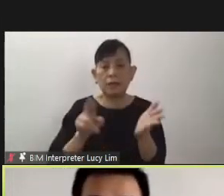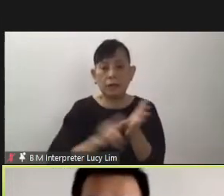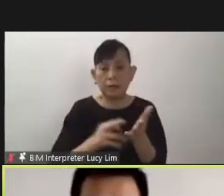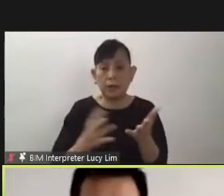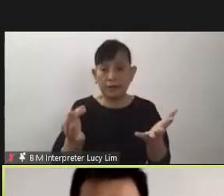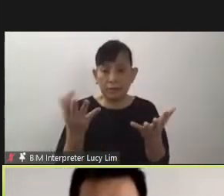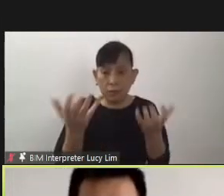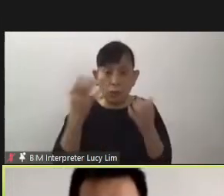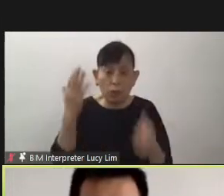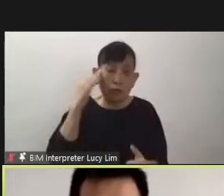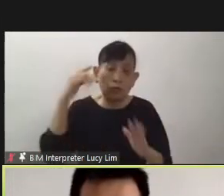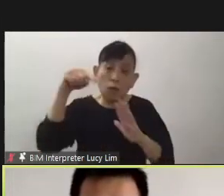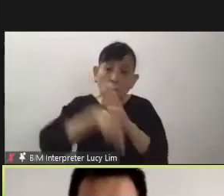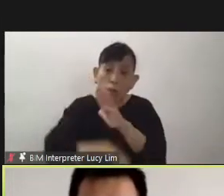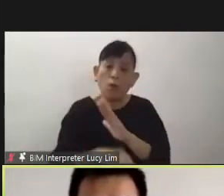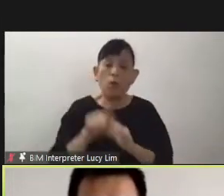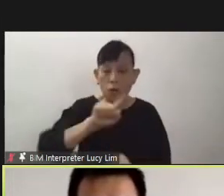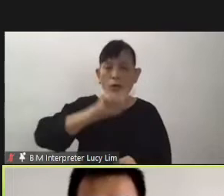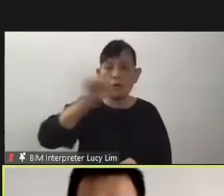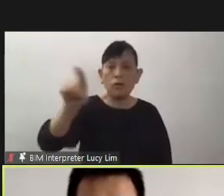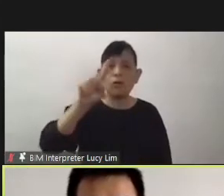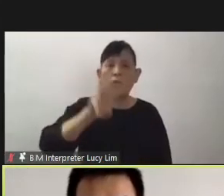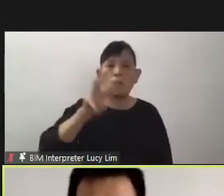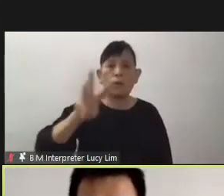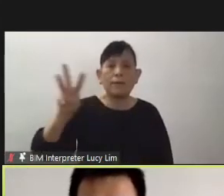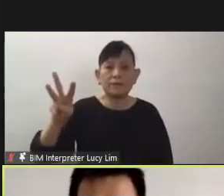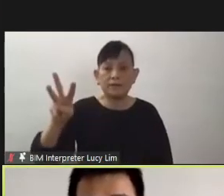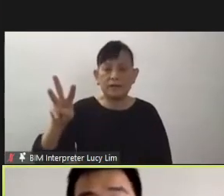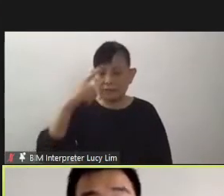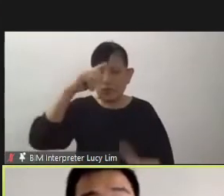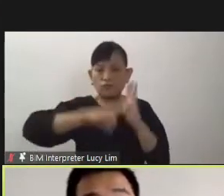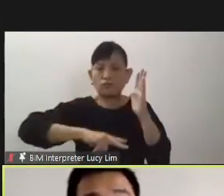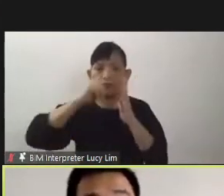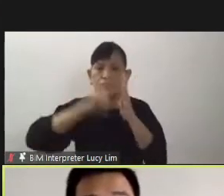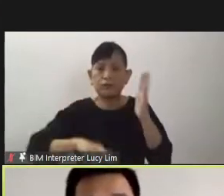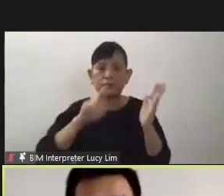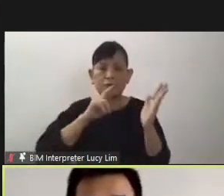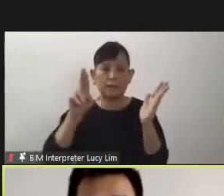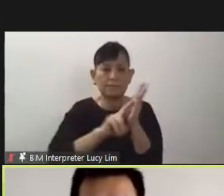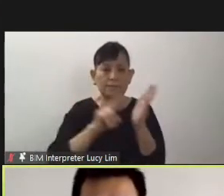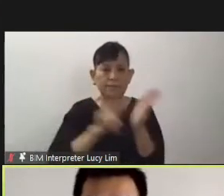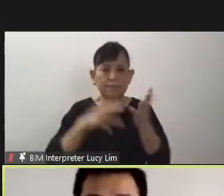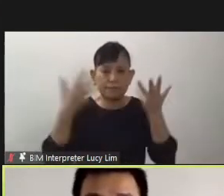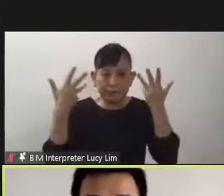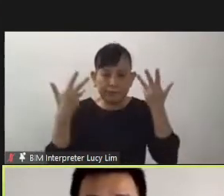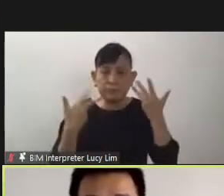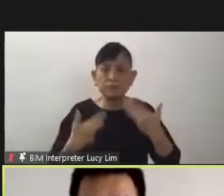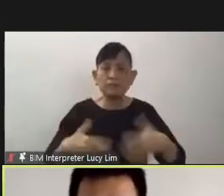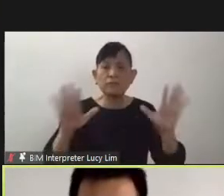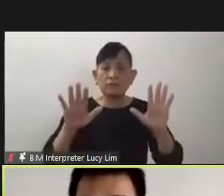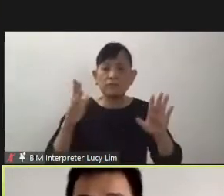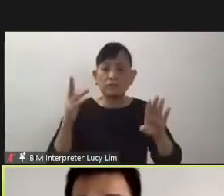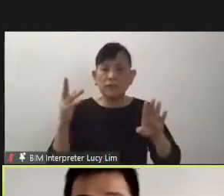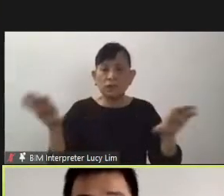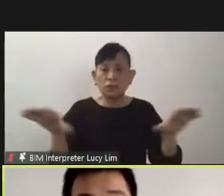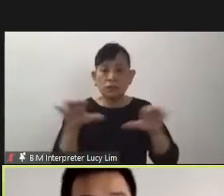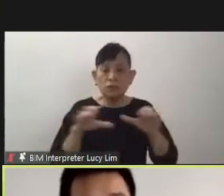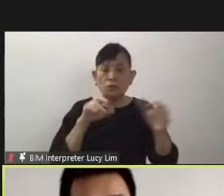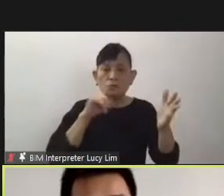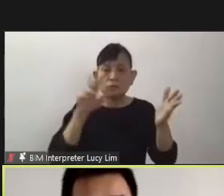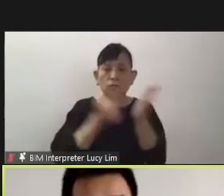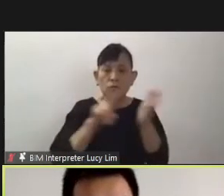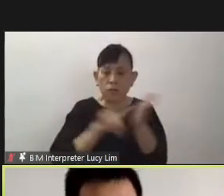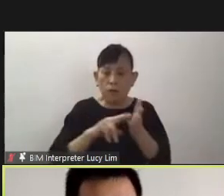our website to get to read the report. So after we launched the report, we use these in reports to